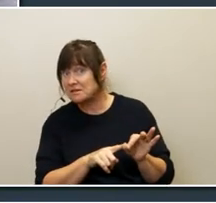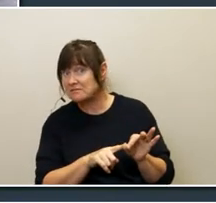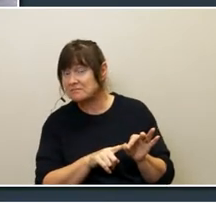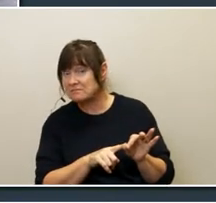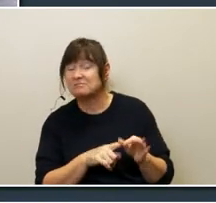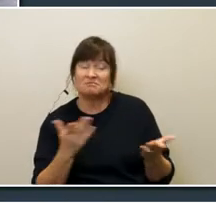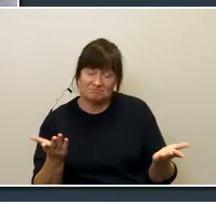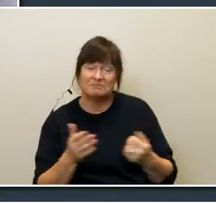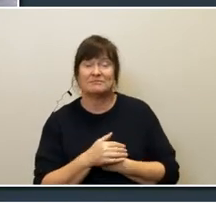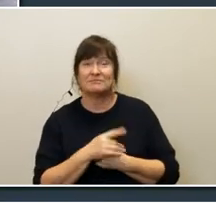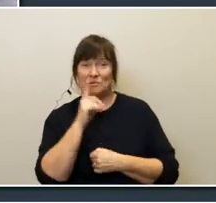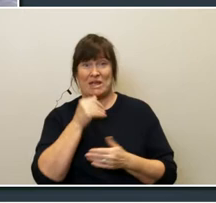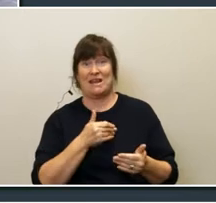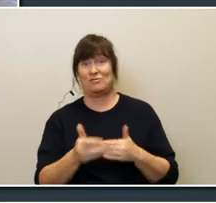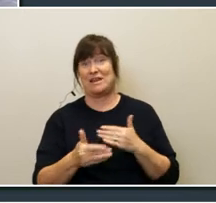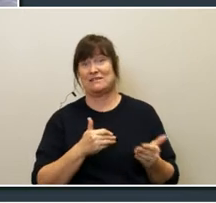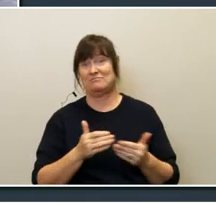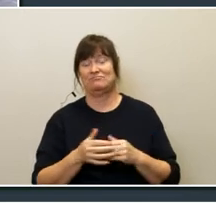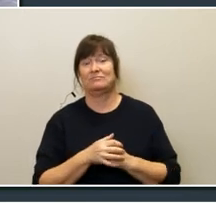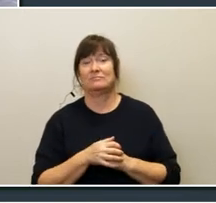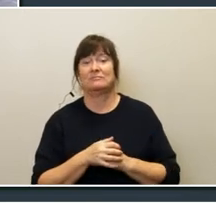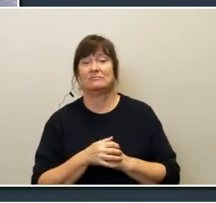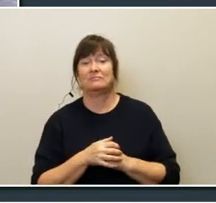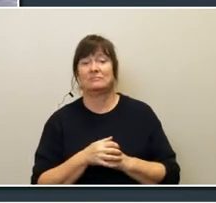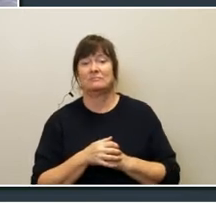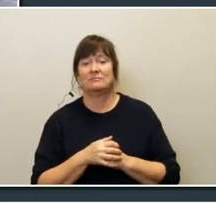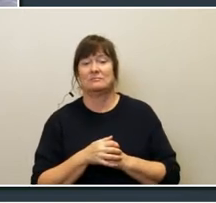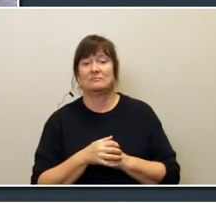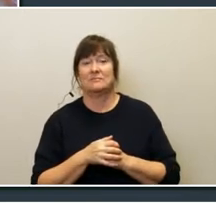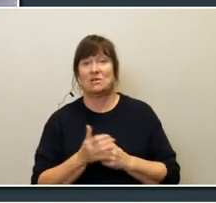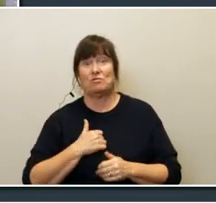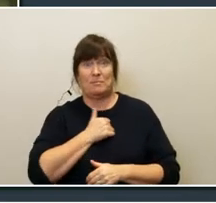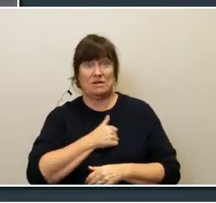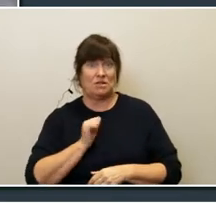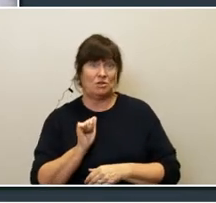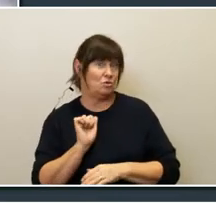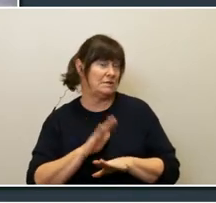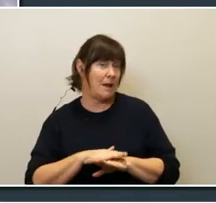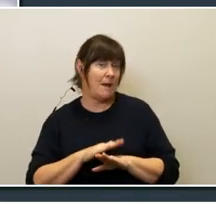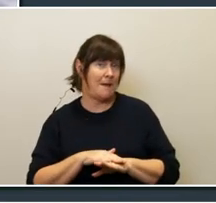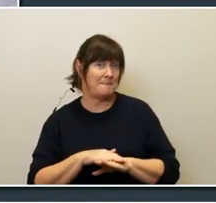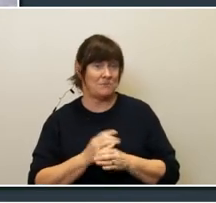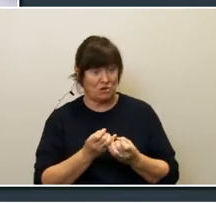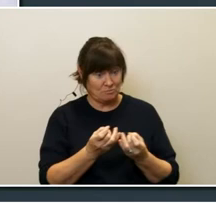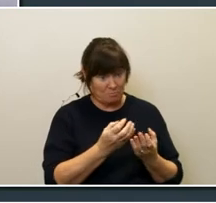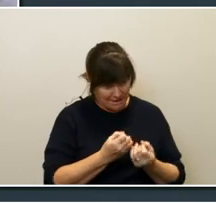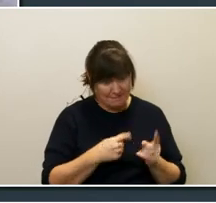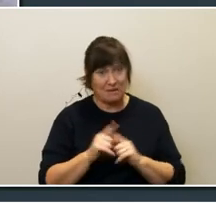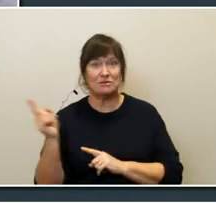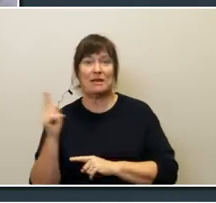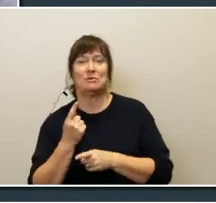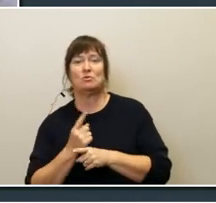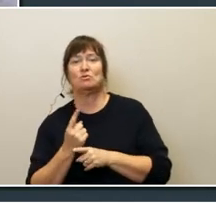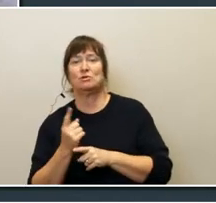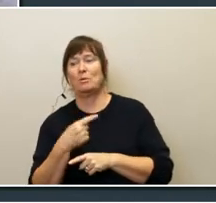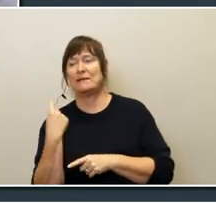may have, then we can arrange for that to happen. So really appreciate you taking the time not only to prepare but also come and speak to